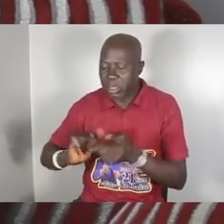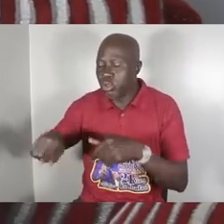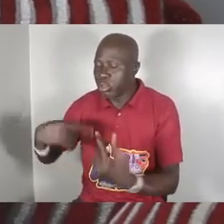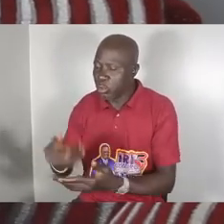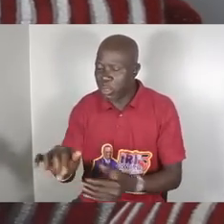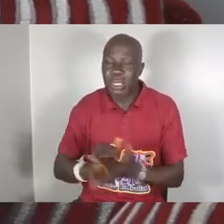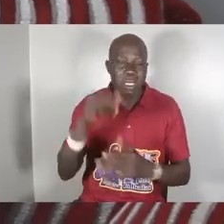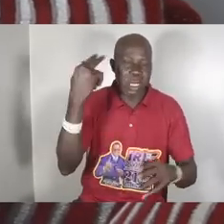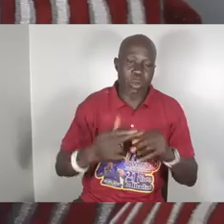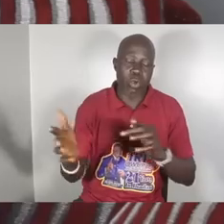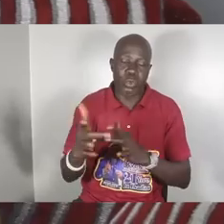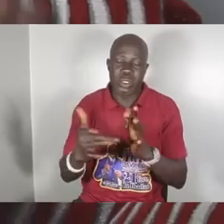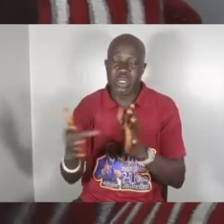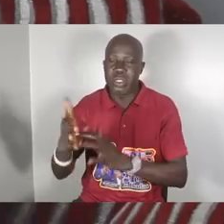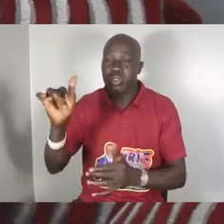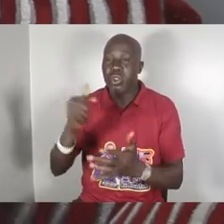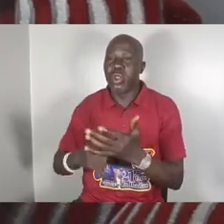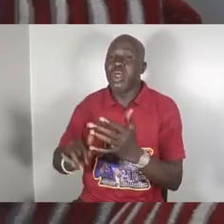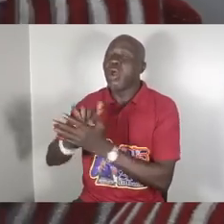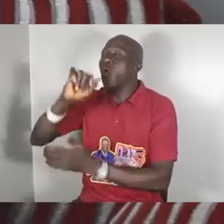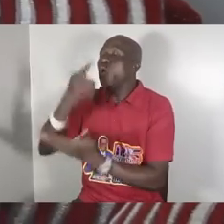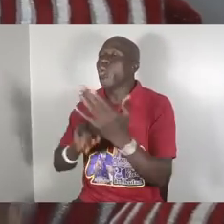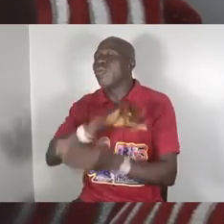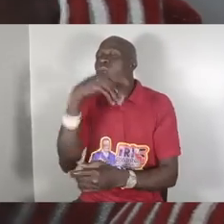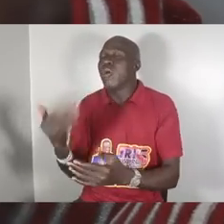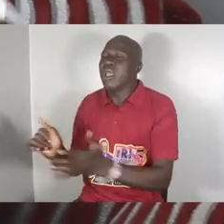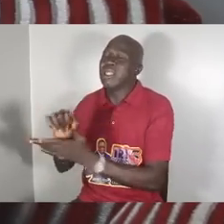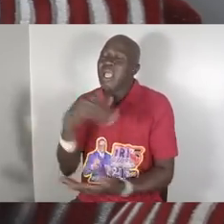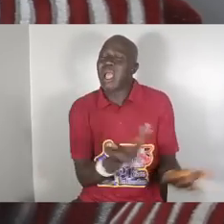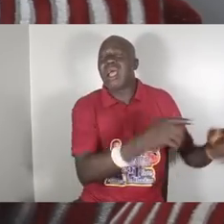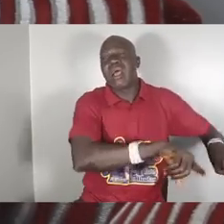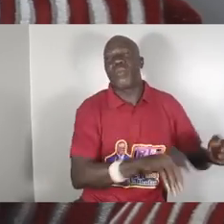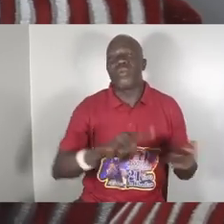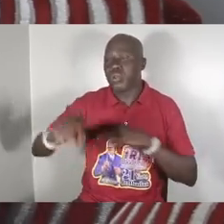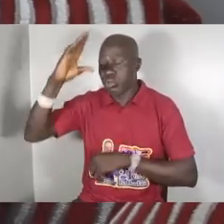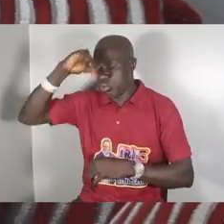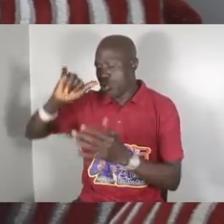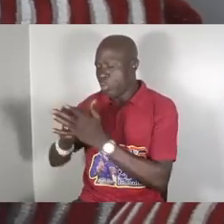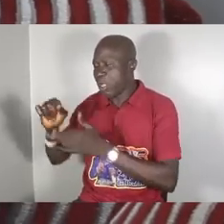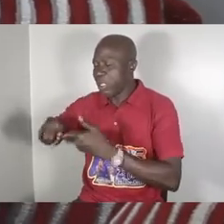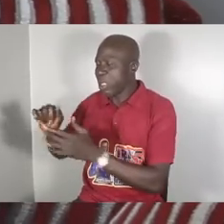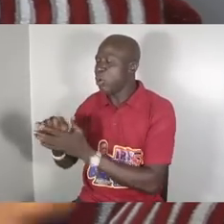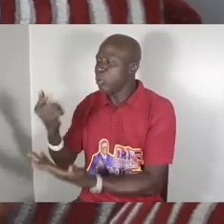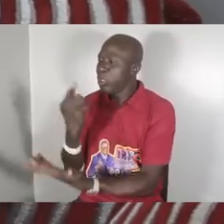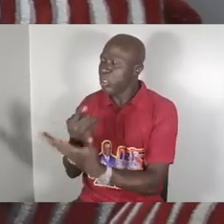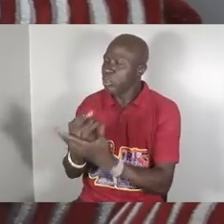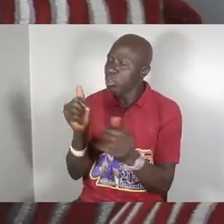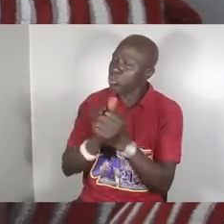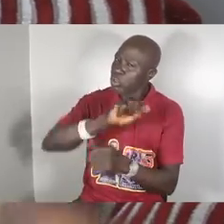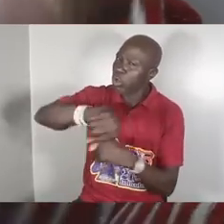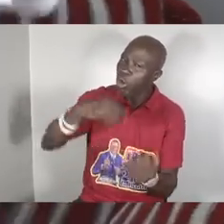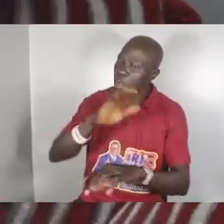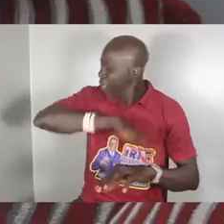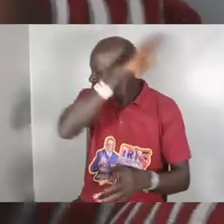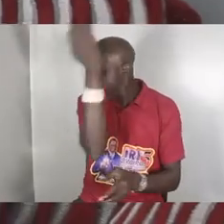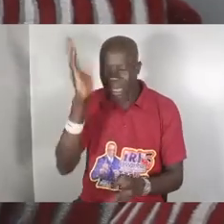No, in the name of Jesus. Oh, he said it. He said it. See the things that happen to man. How make them to be praising